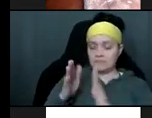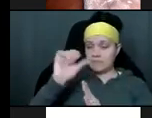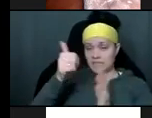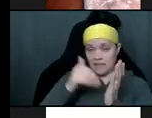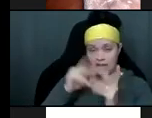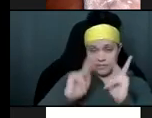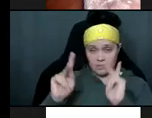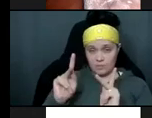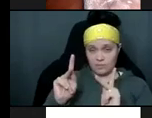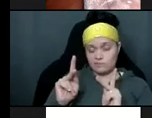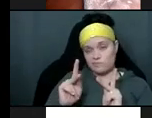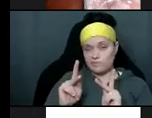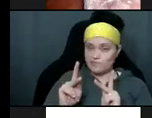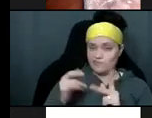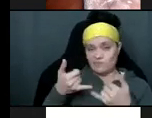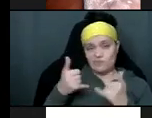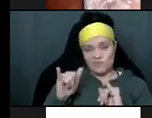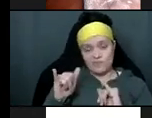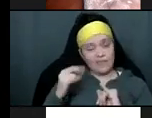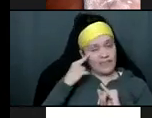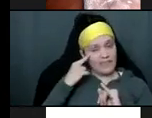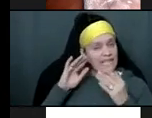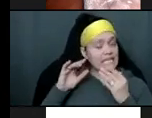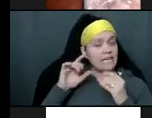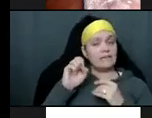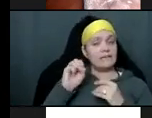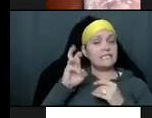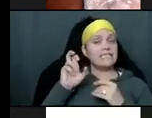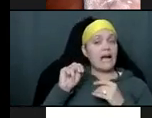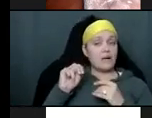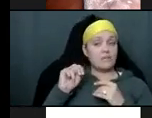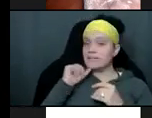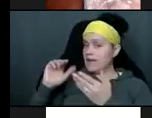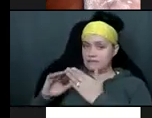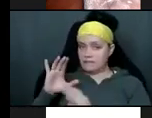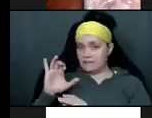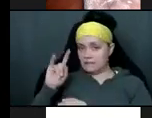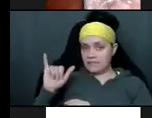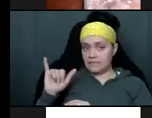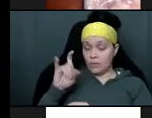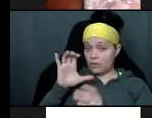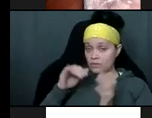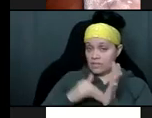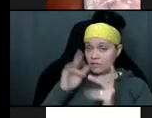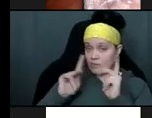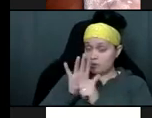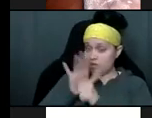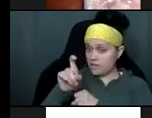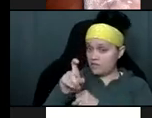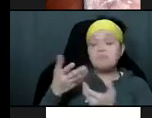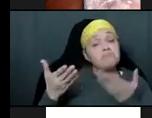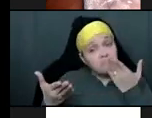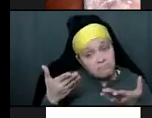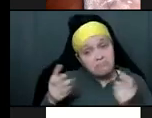10,000 people, I still think that's a town. Would 100,000 be enough?